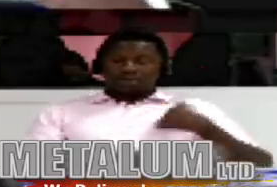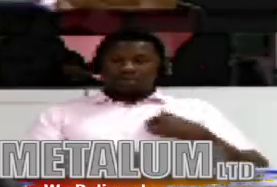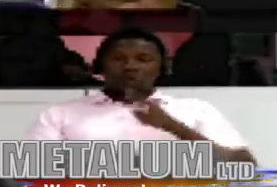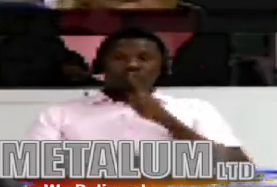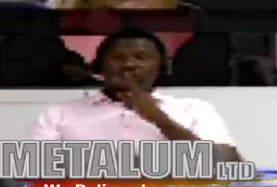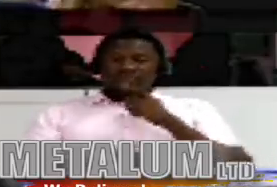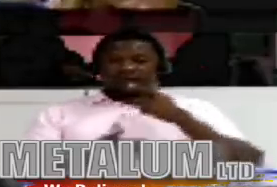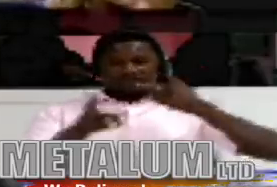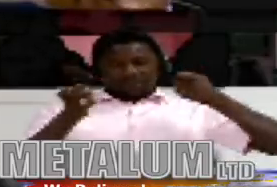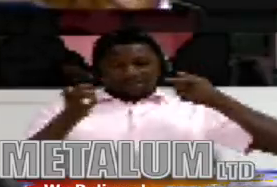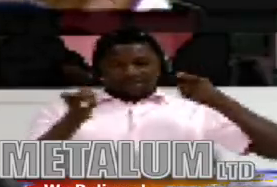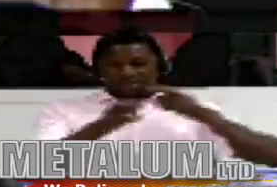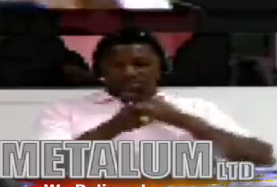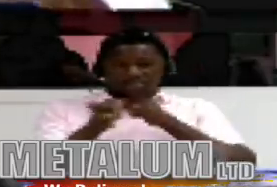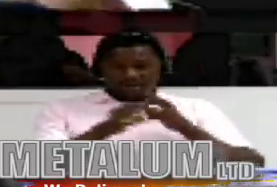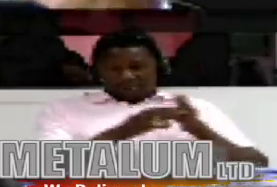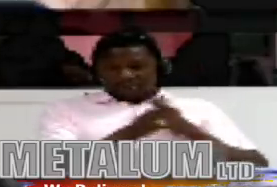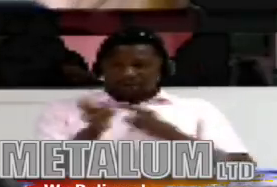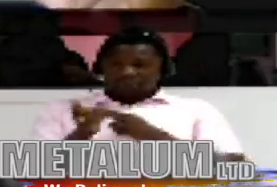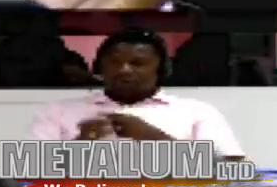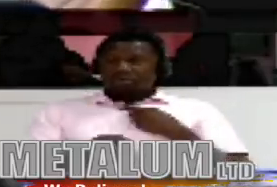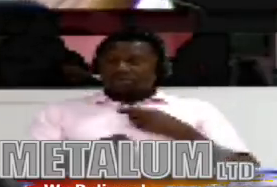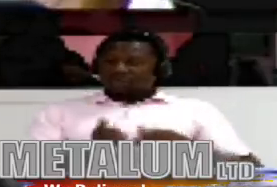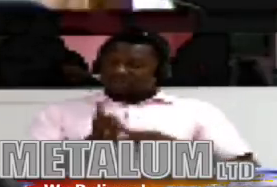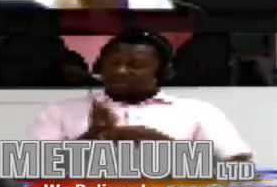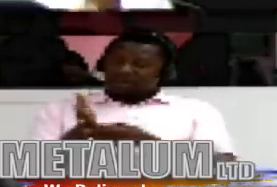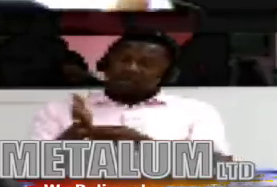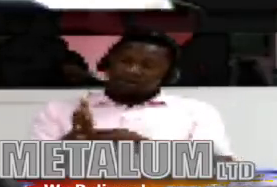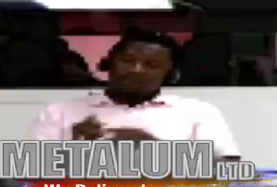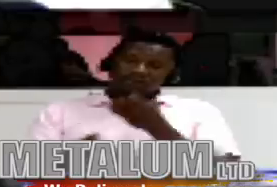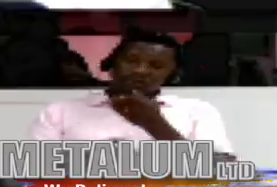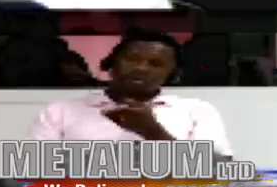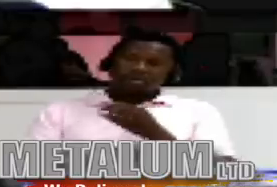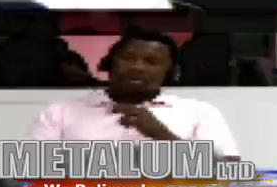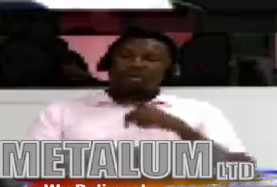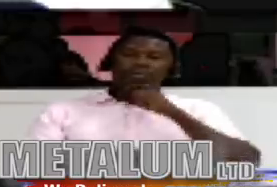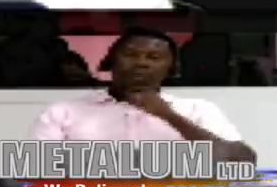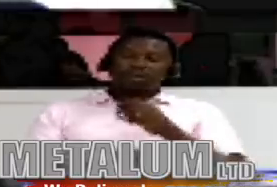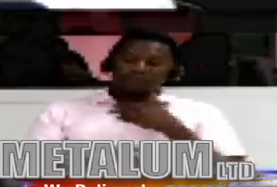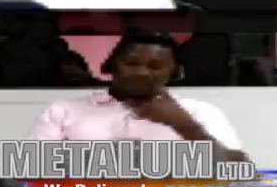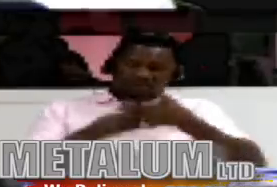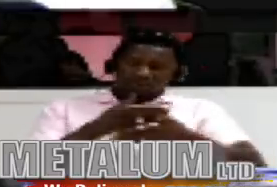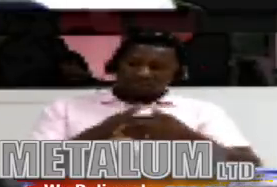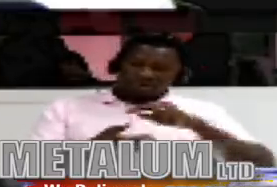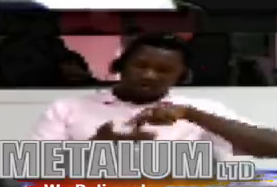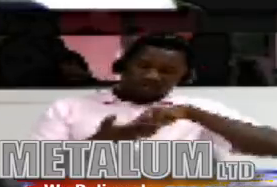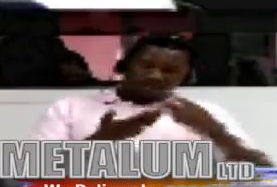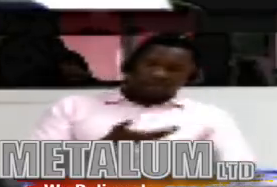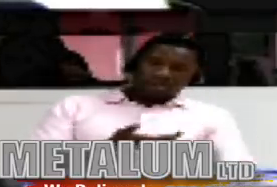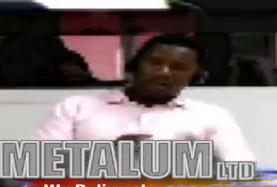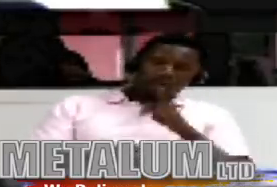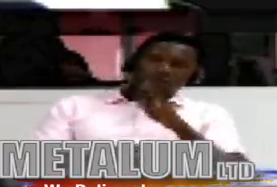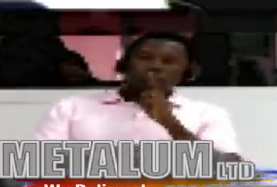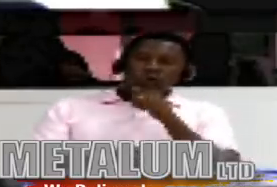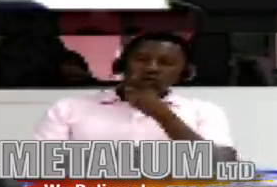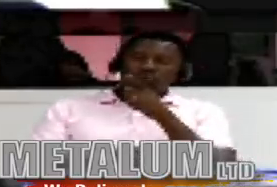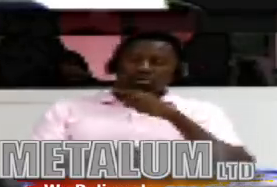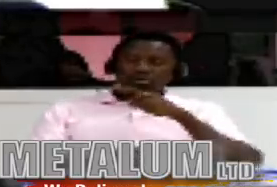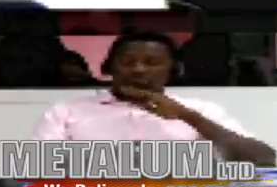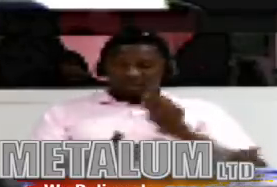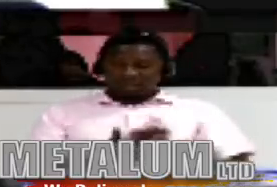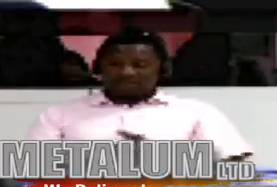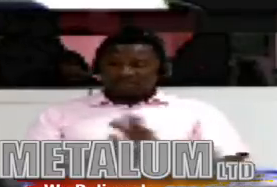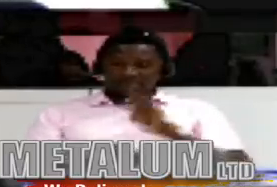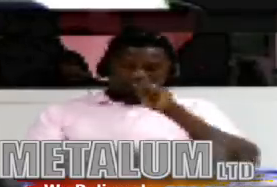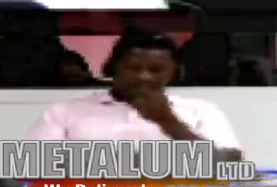firing, which led to the man next to you falling down, who you believe